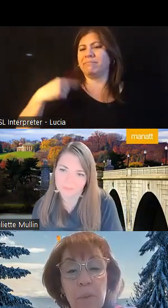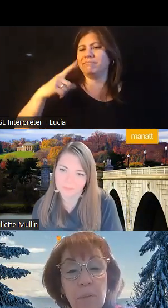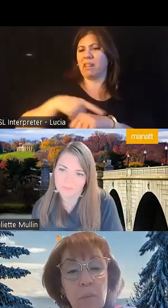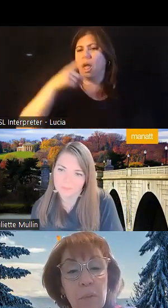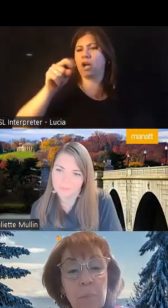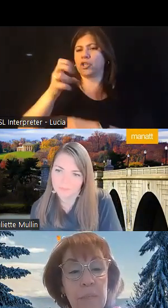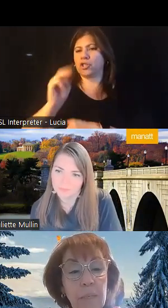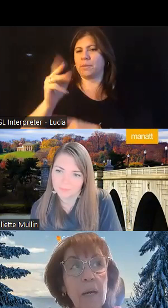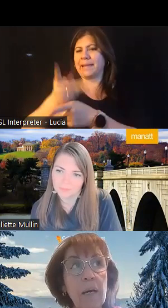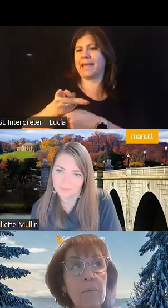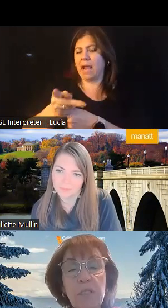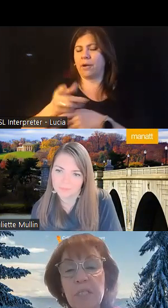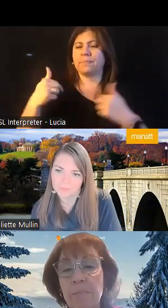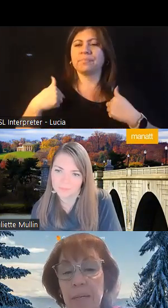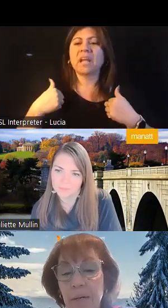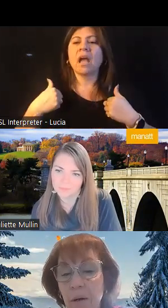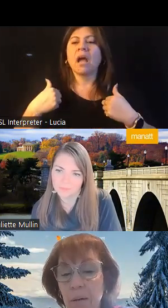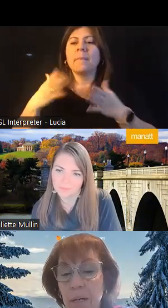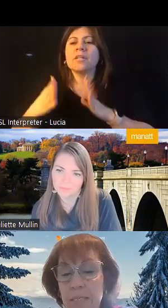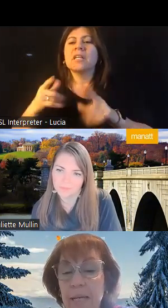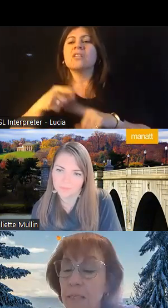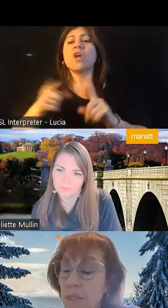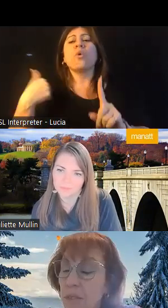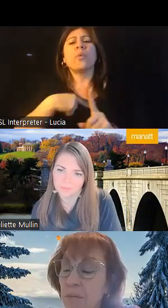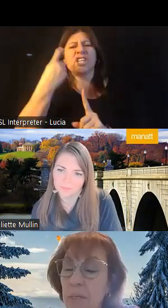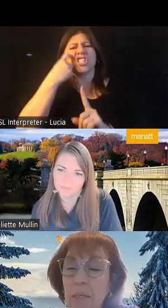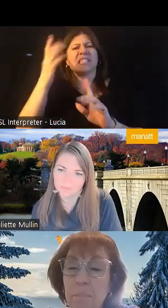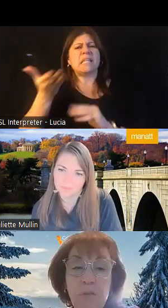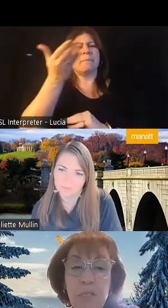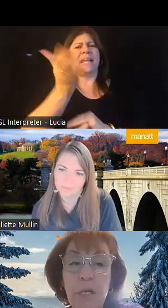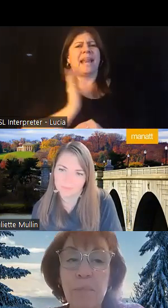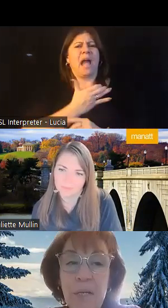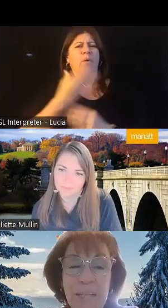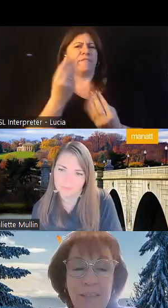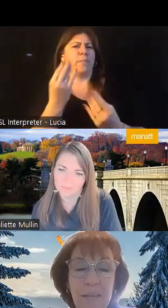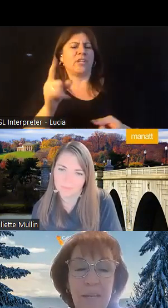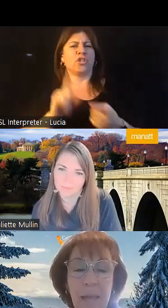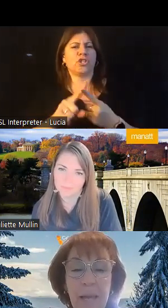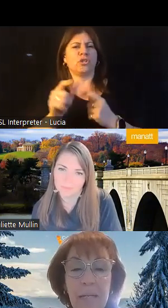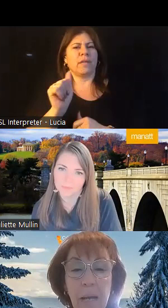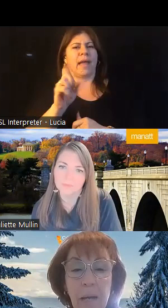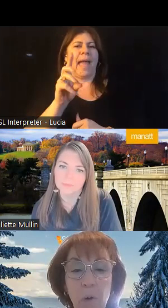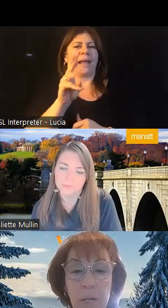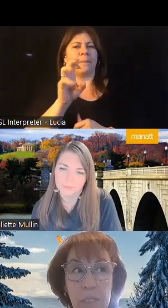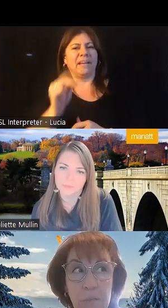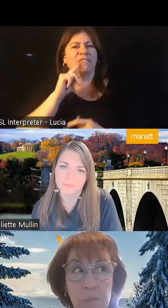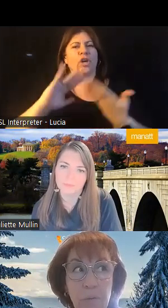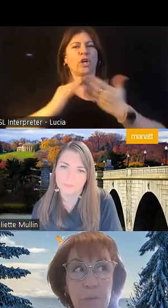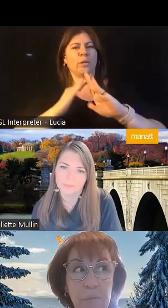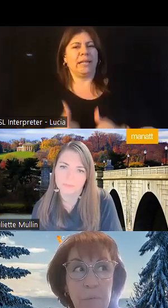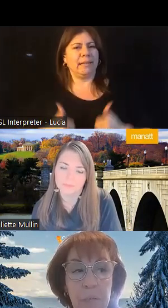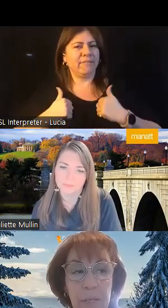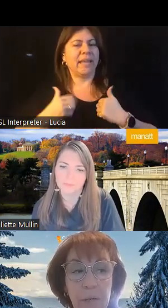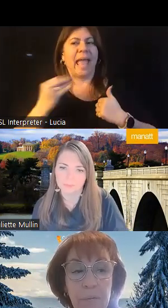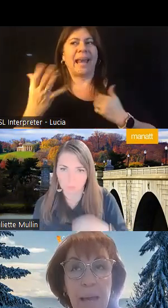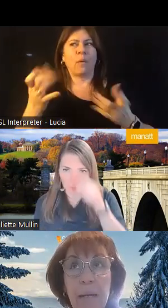share that we just submitted our data to the Administration on Community Living. And I wanted to share